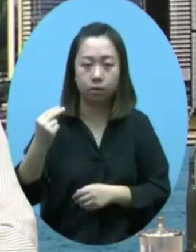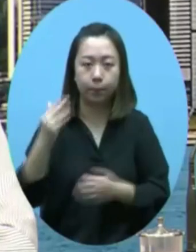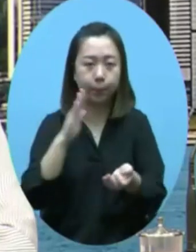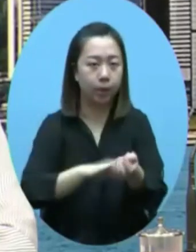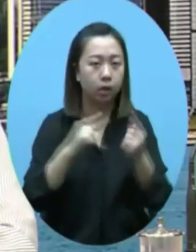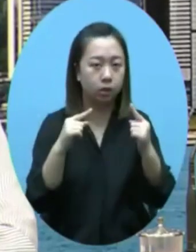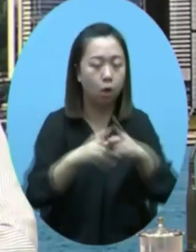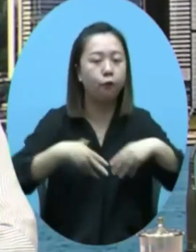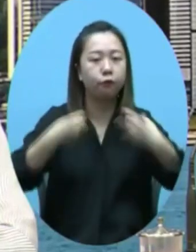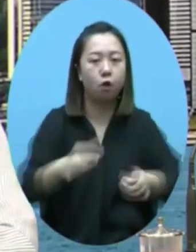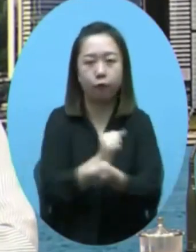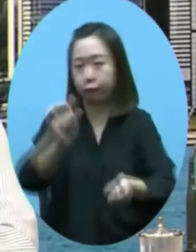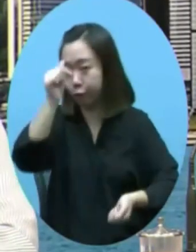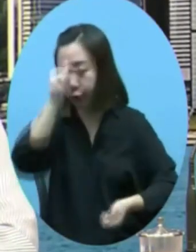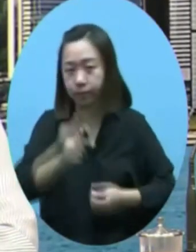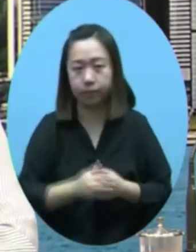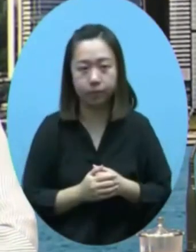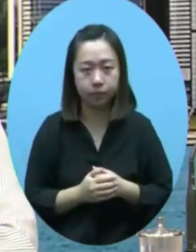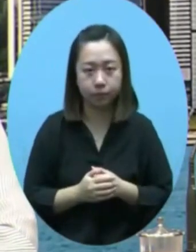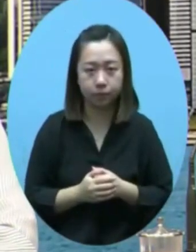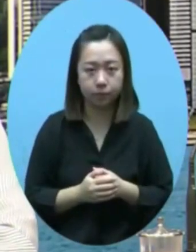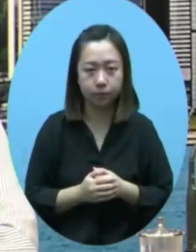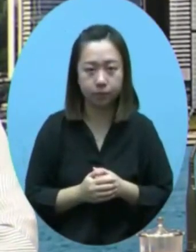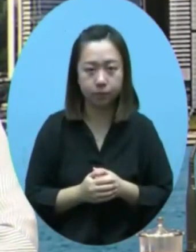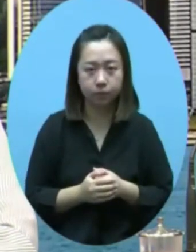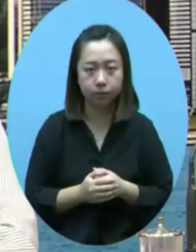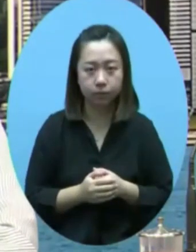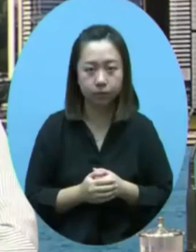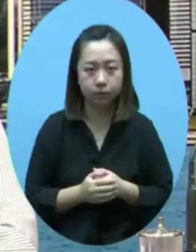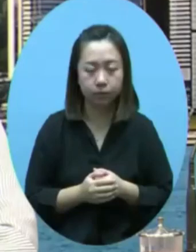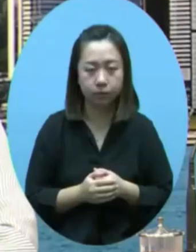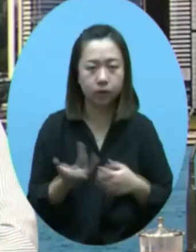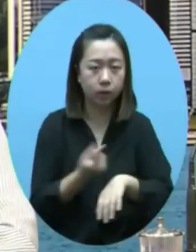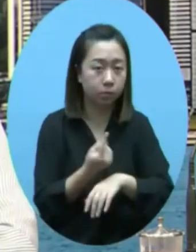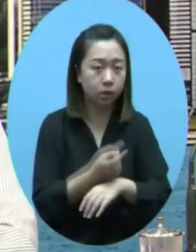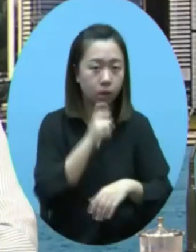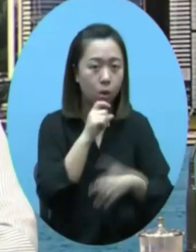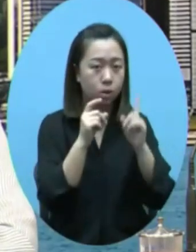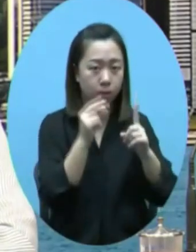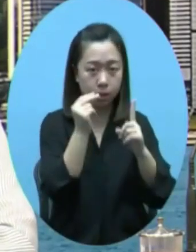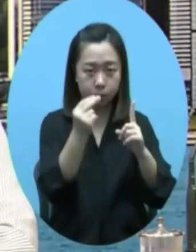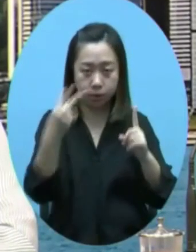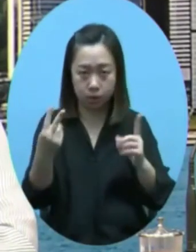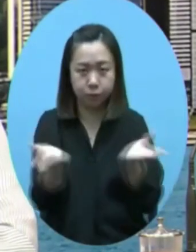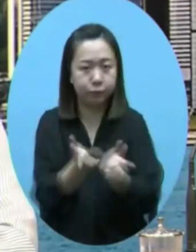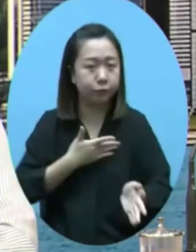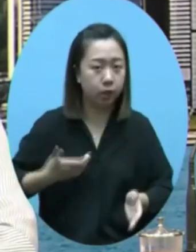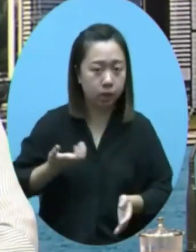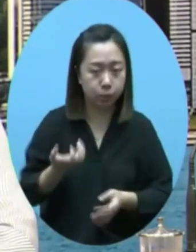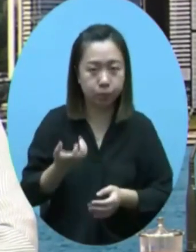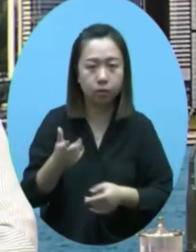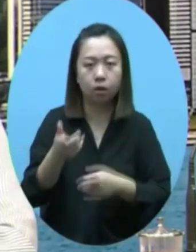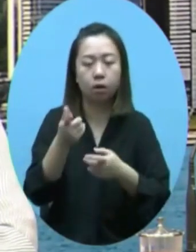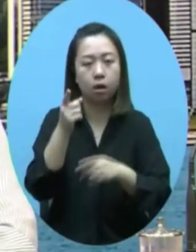1,180 patients have recovered and been discharged from hospital. So far, 172